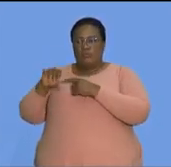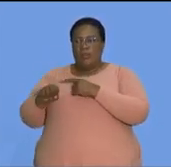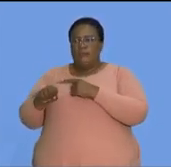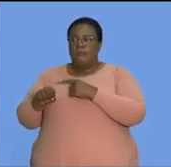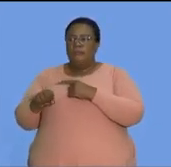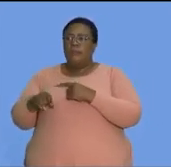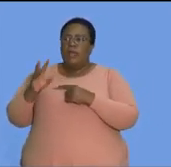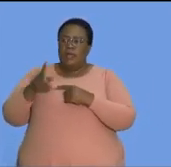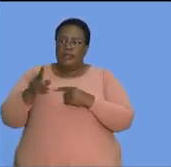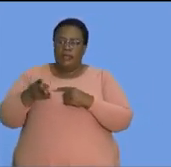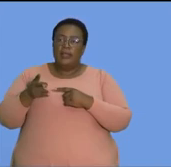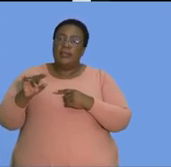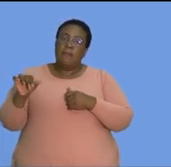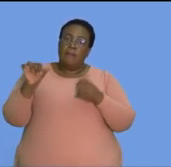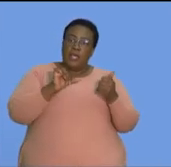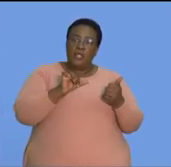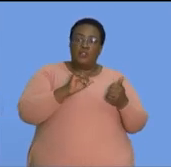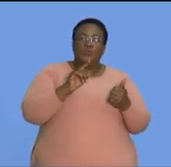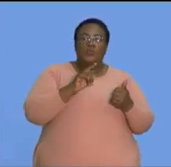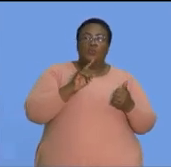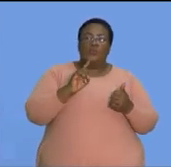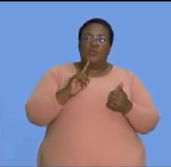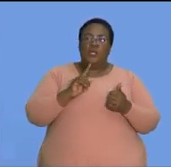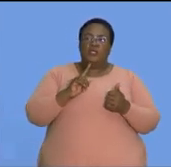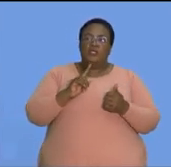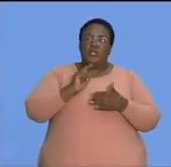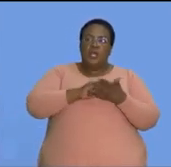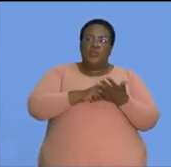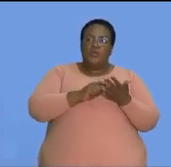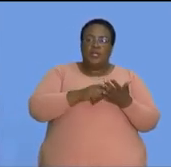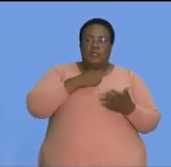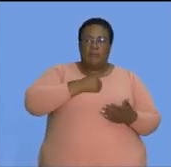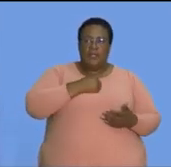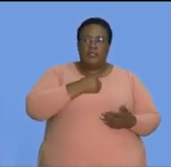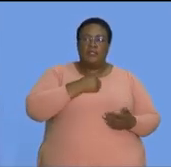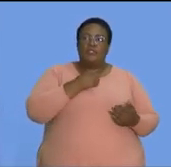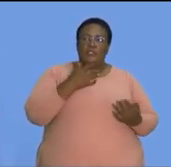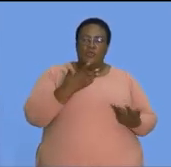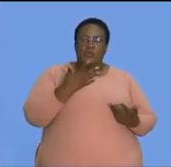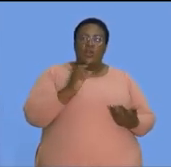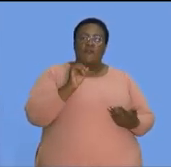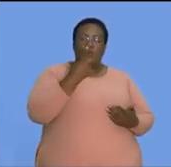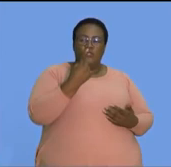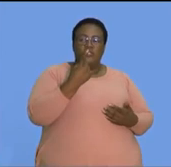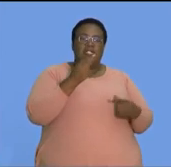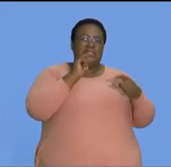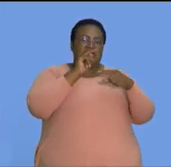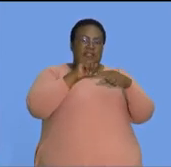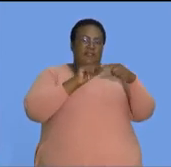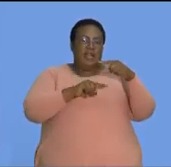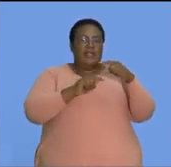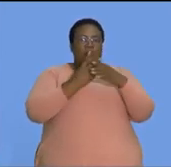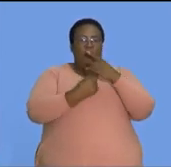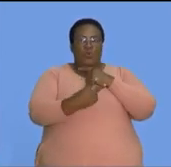find. So I'm gonna go back to my calculator. So it's 45,000. So firstly, I will divide